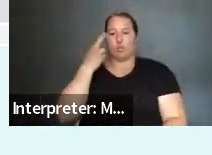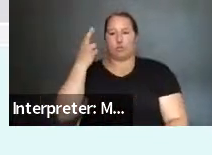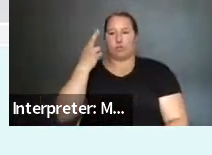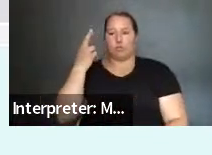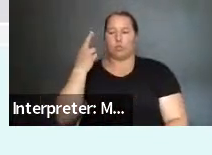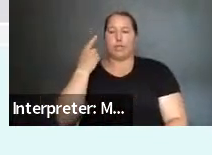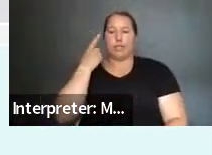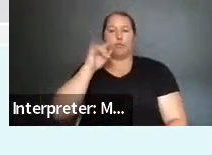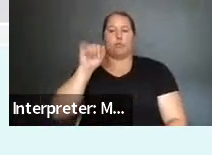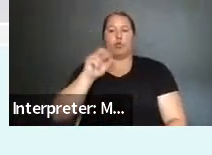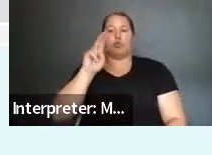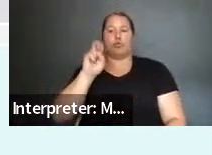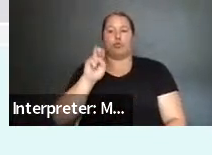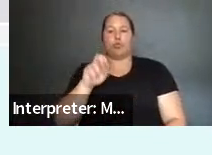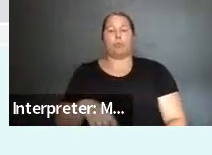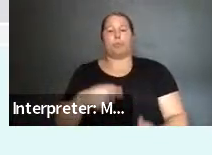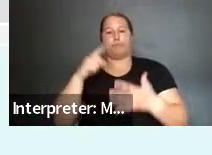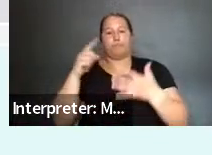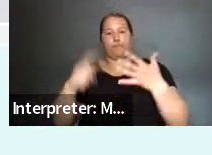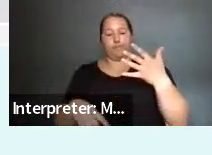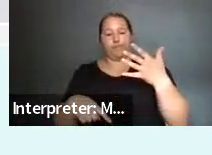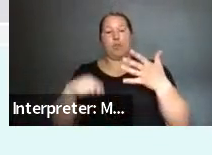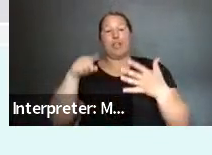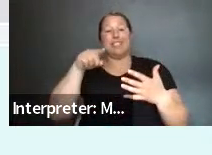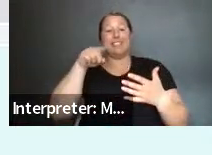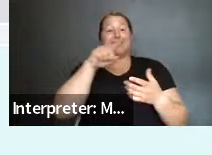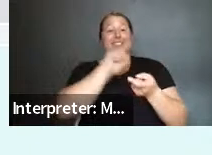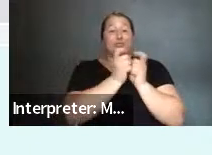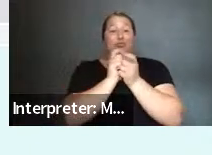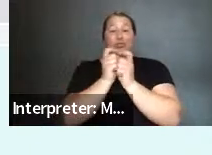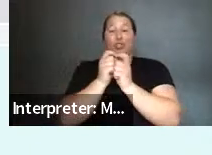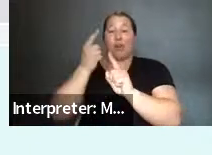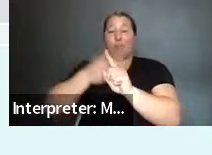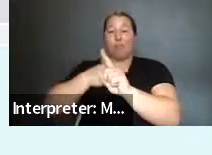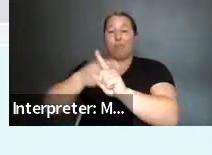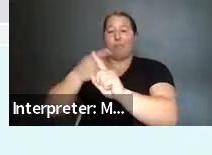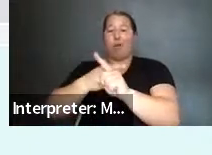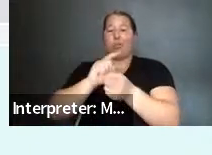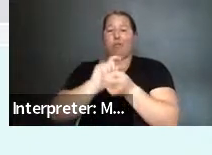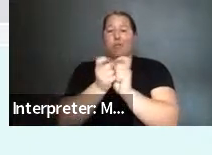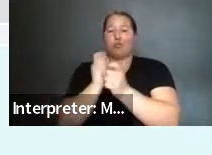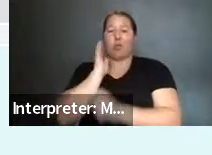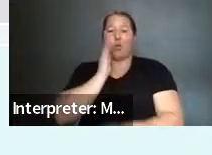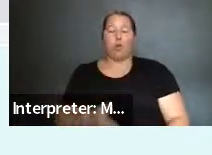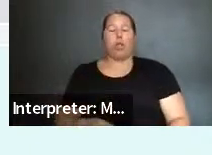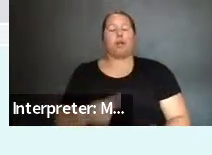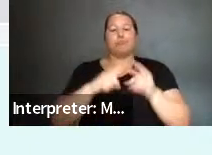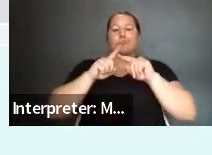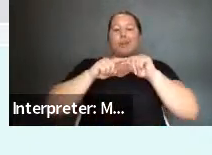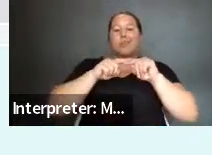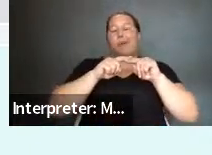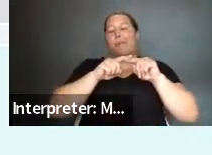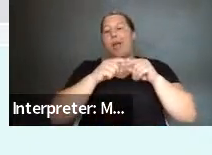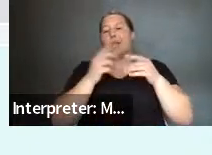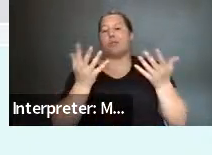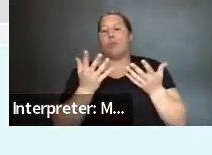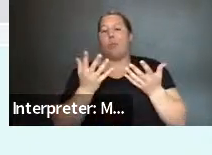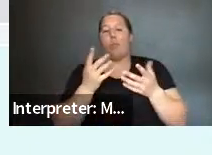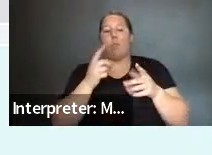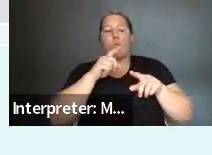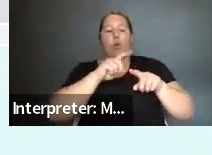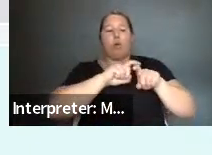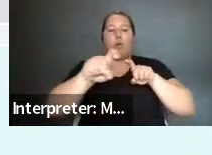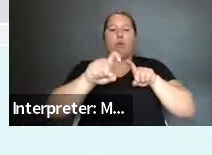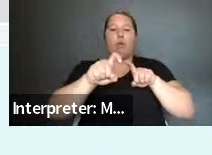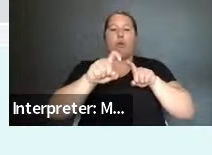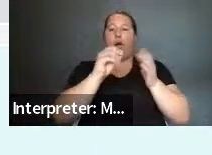of June. This chart right here changes on a monthly basis because it depends on what the call is logged as. This chart over here